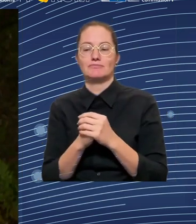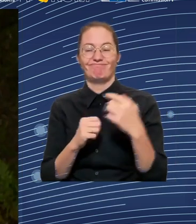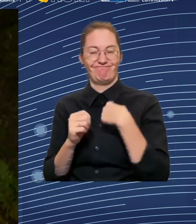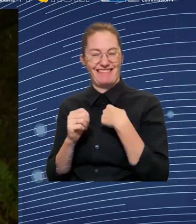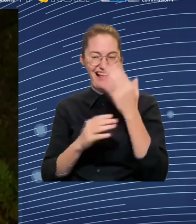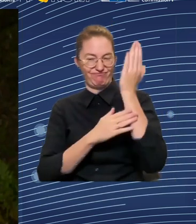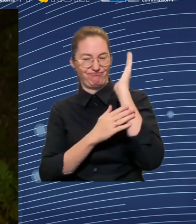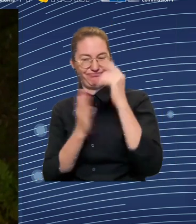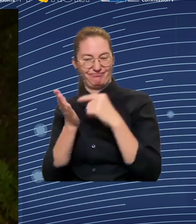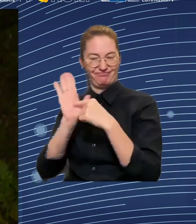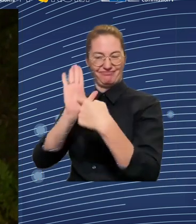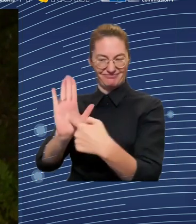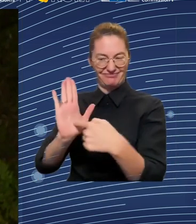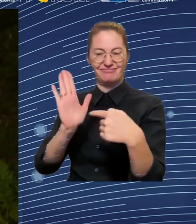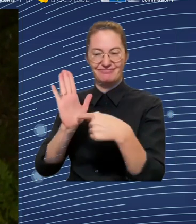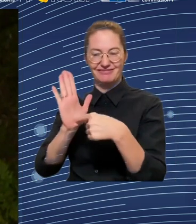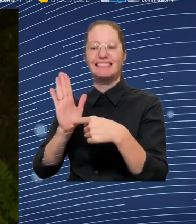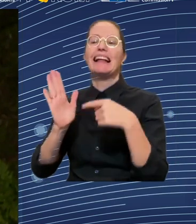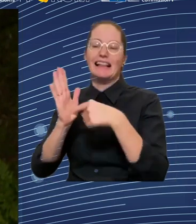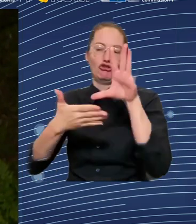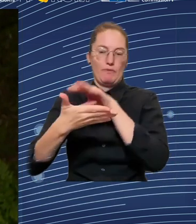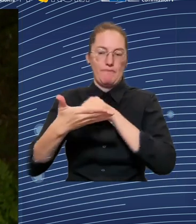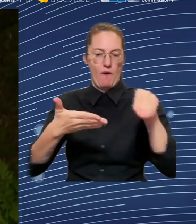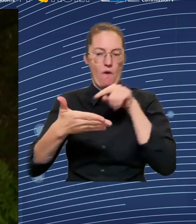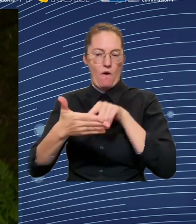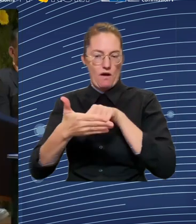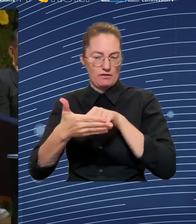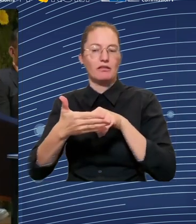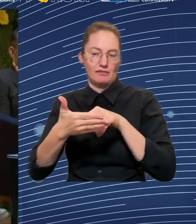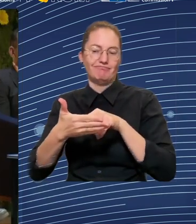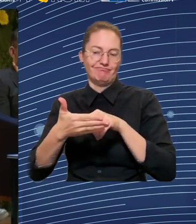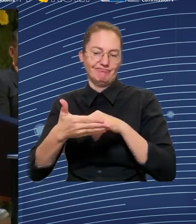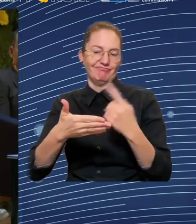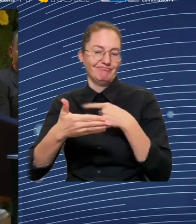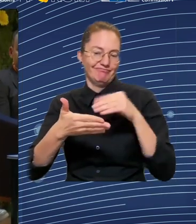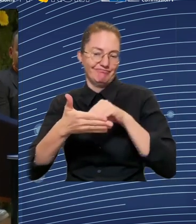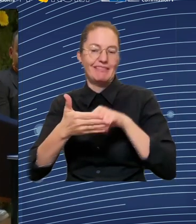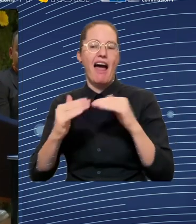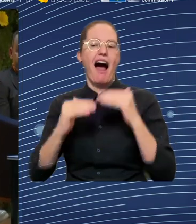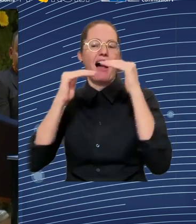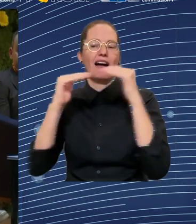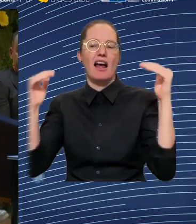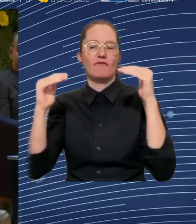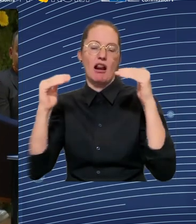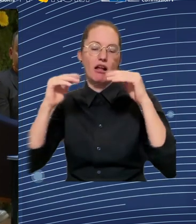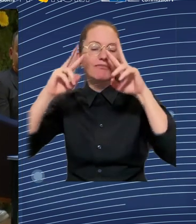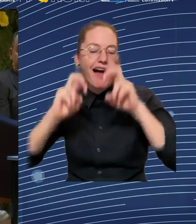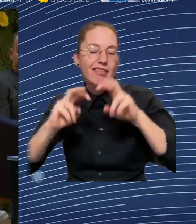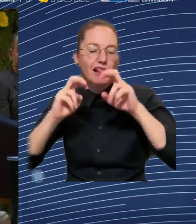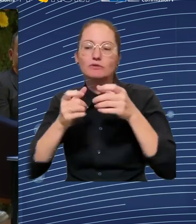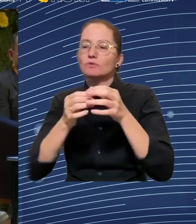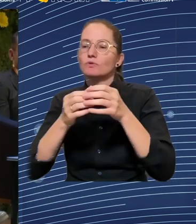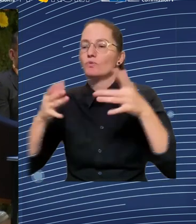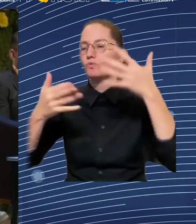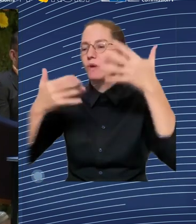very particular group, ethnographic studies or qualitative studies are much more useful because they kind of illustrate the